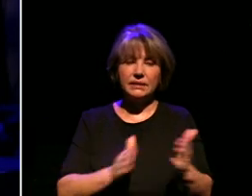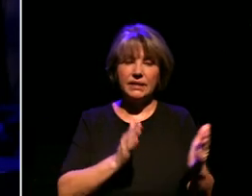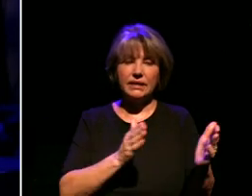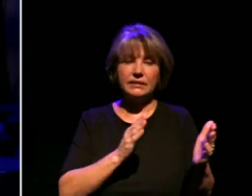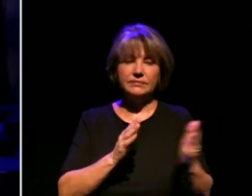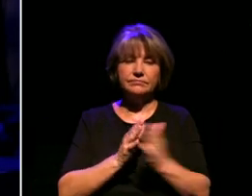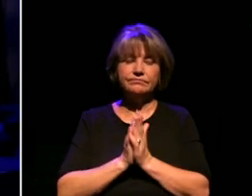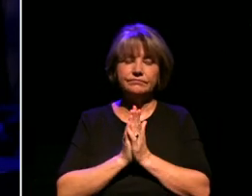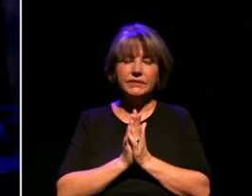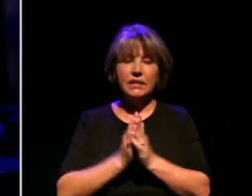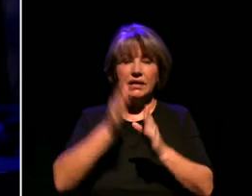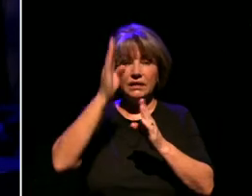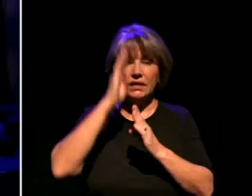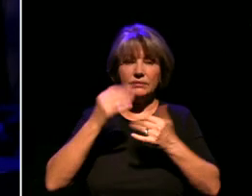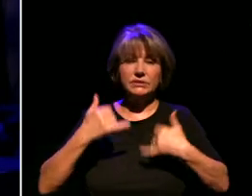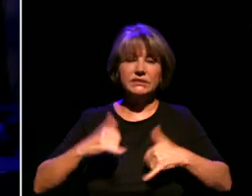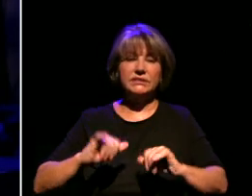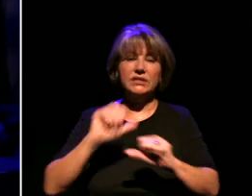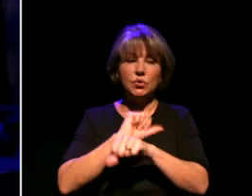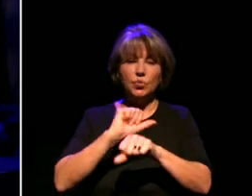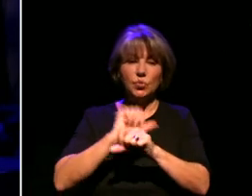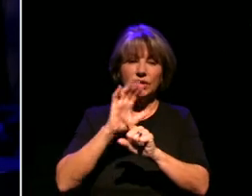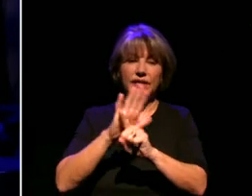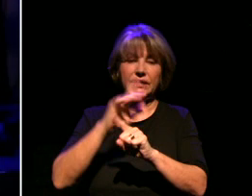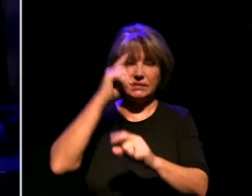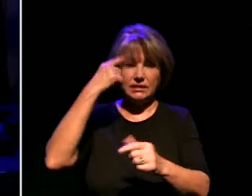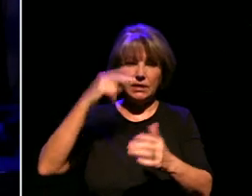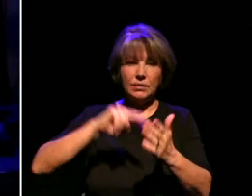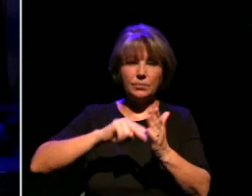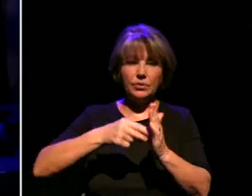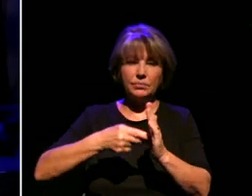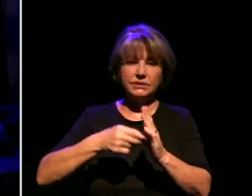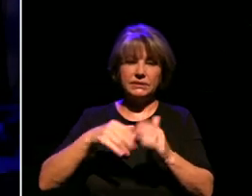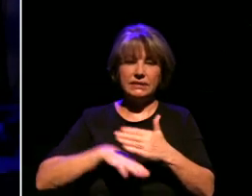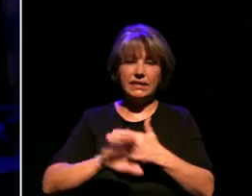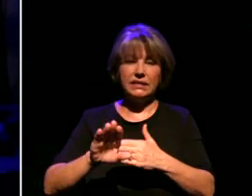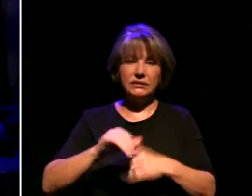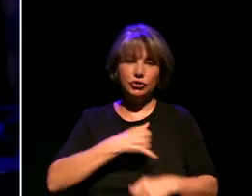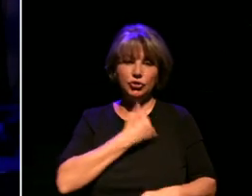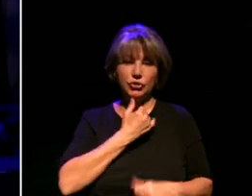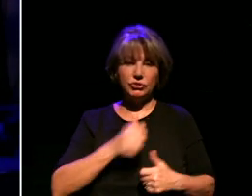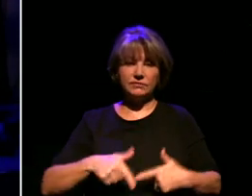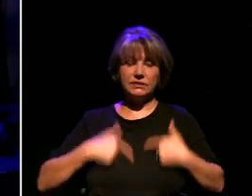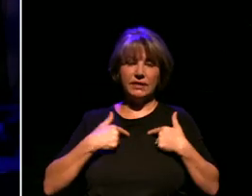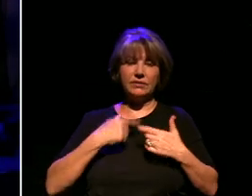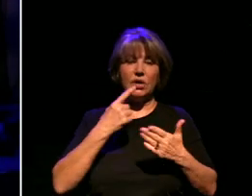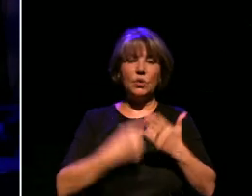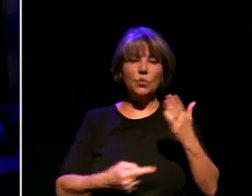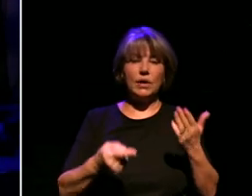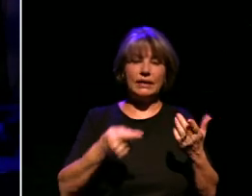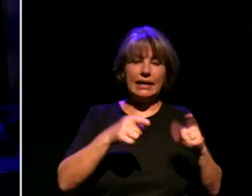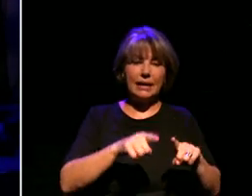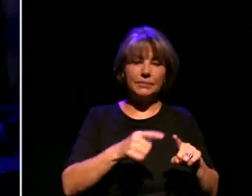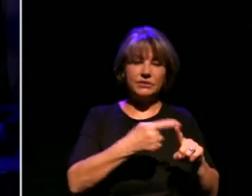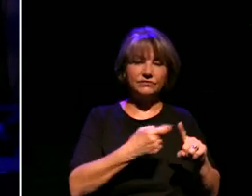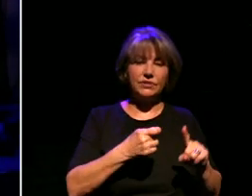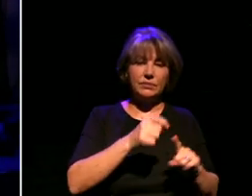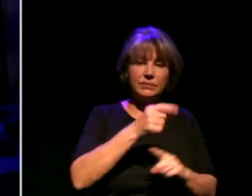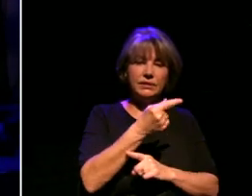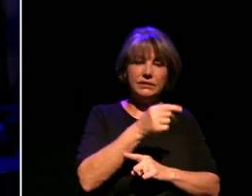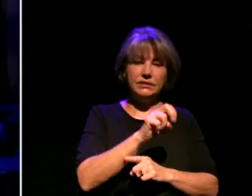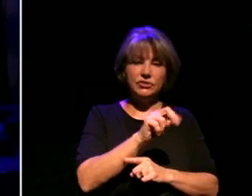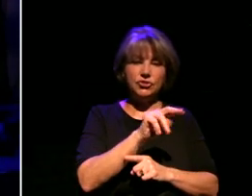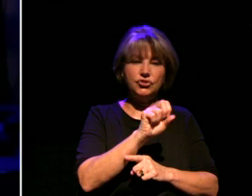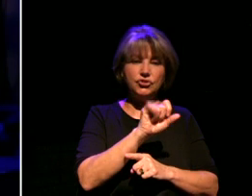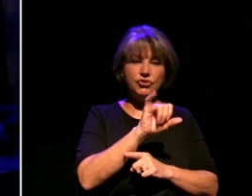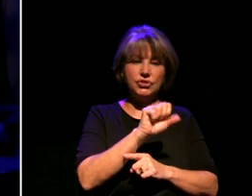God was still working out his purposes in the life of Joseph. And what happens from Genesis 41 all the way to chapter